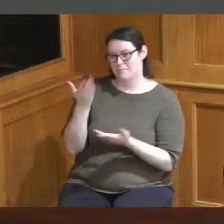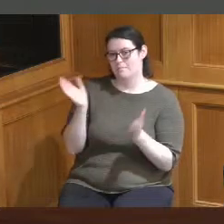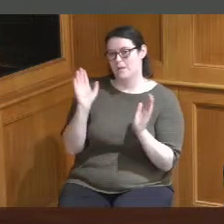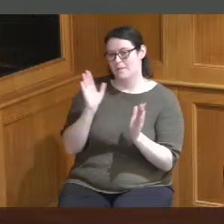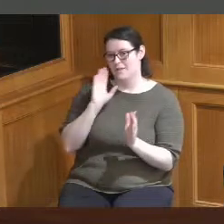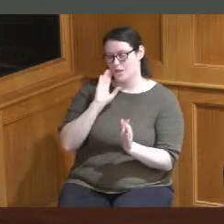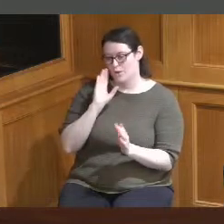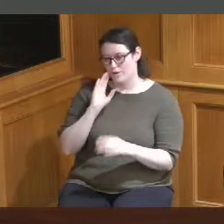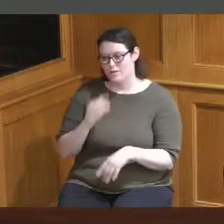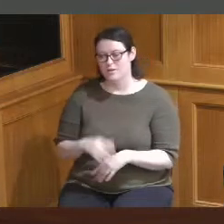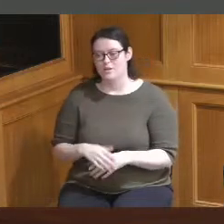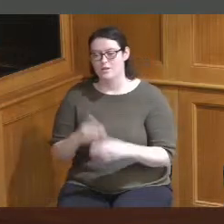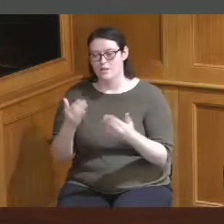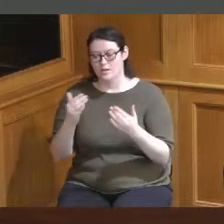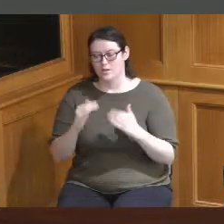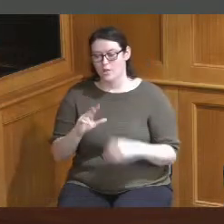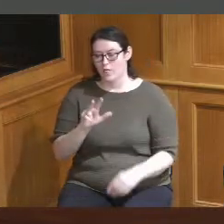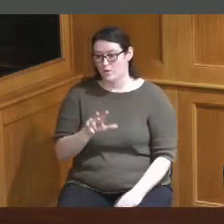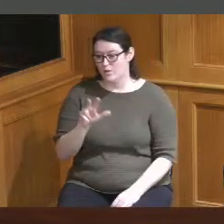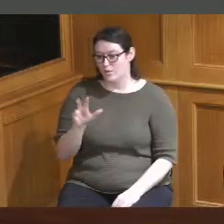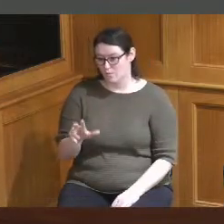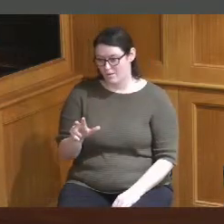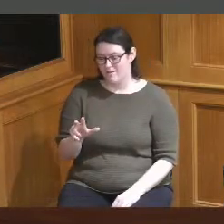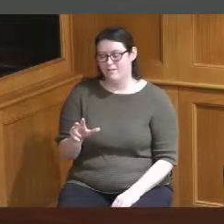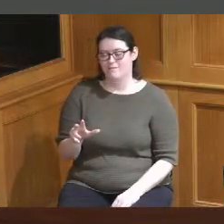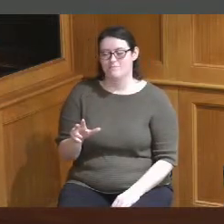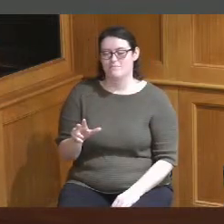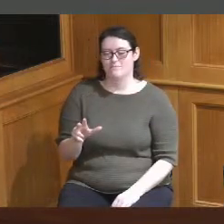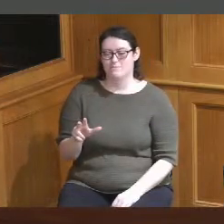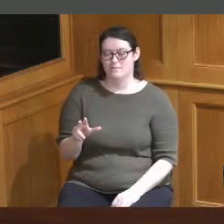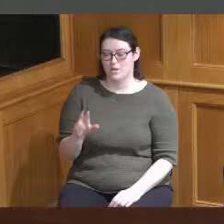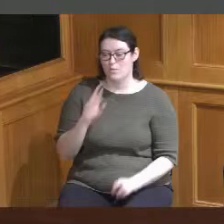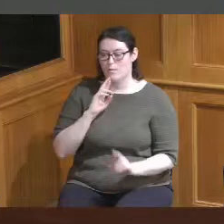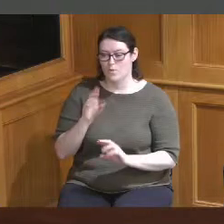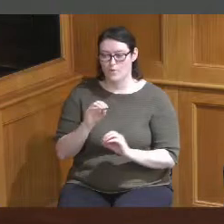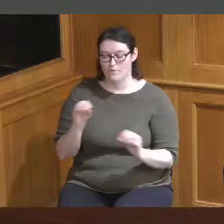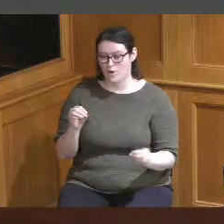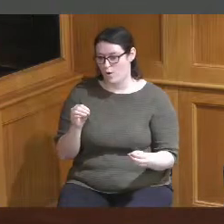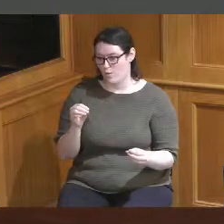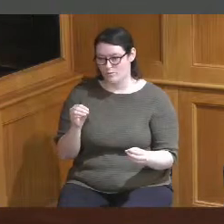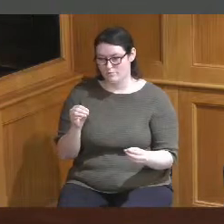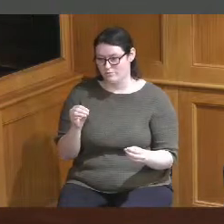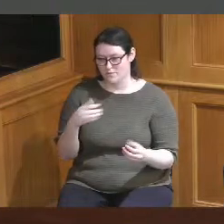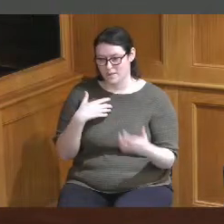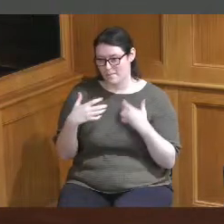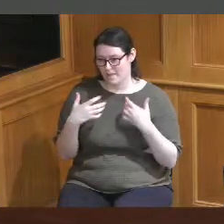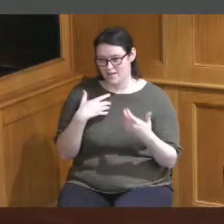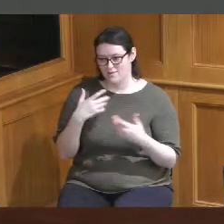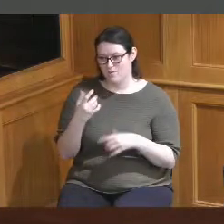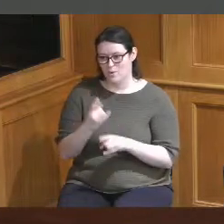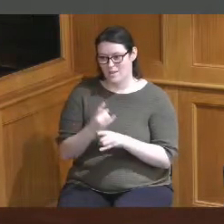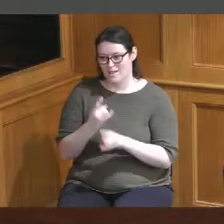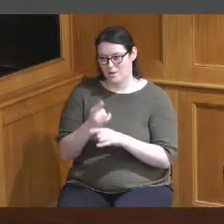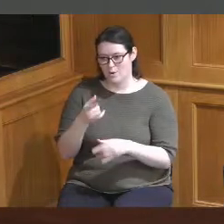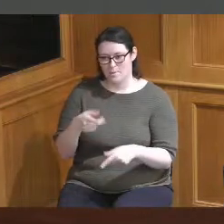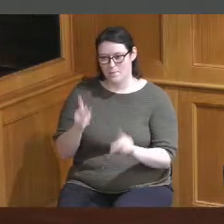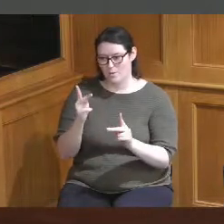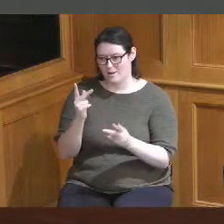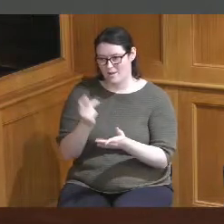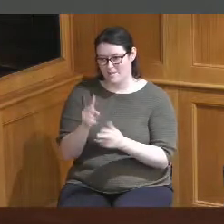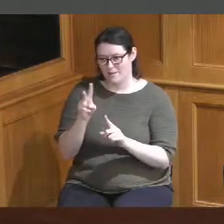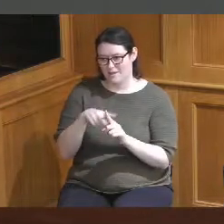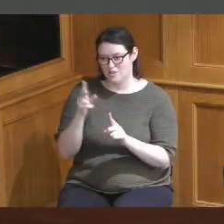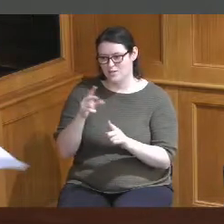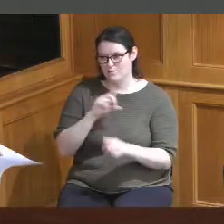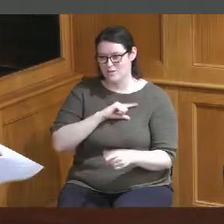hearings. Item 33 is a reporting of no objection to 5 liquor permit applications by the Sheriff's